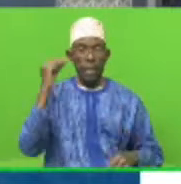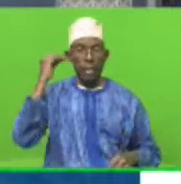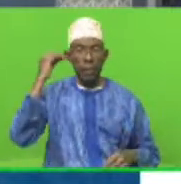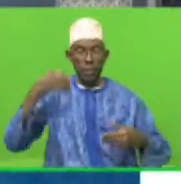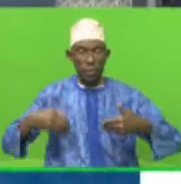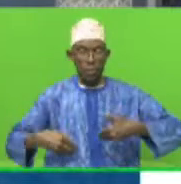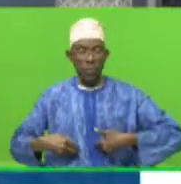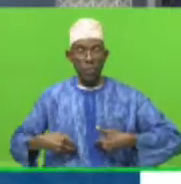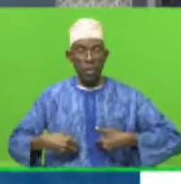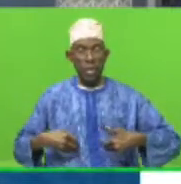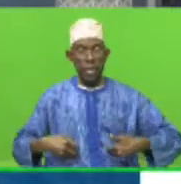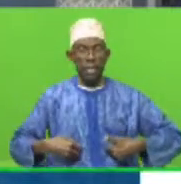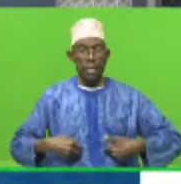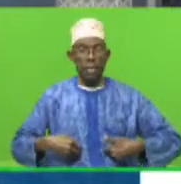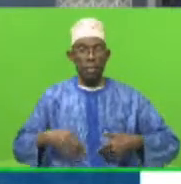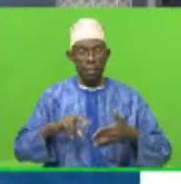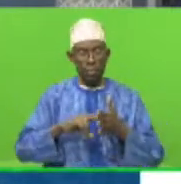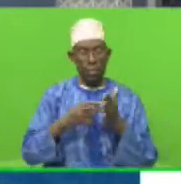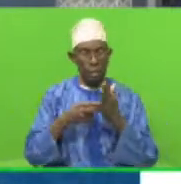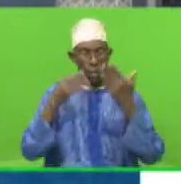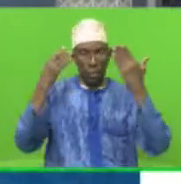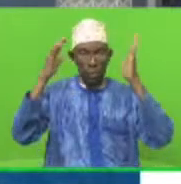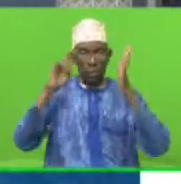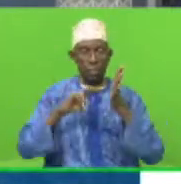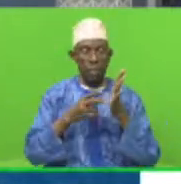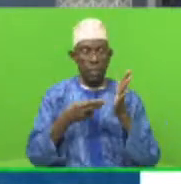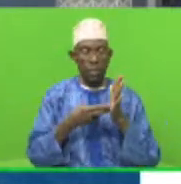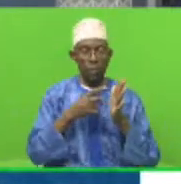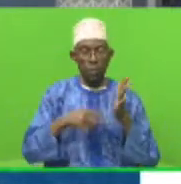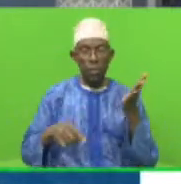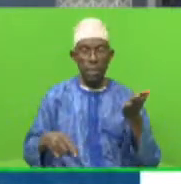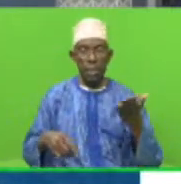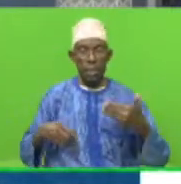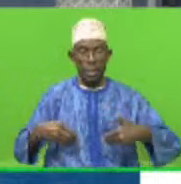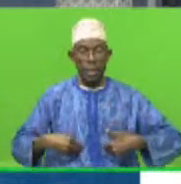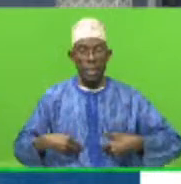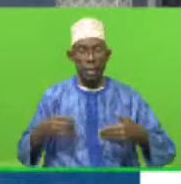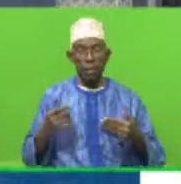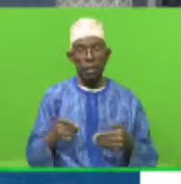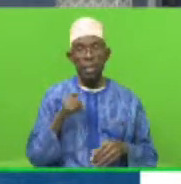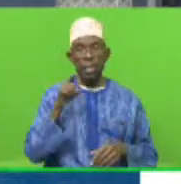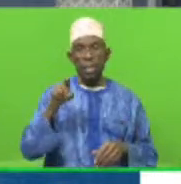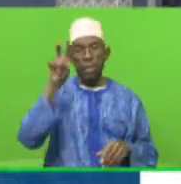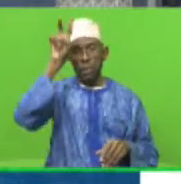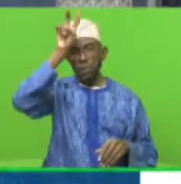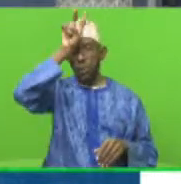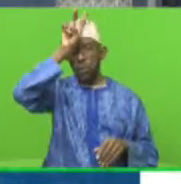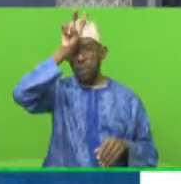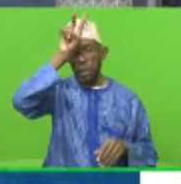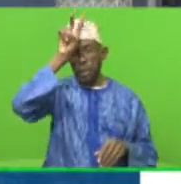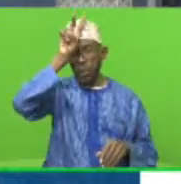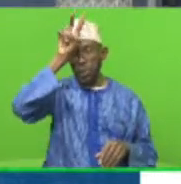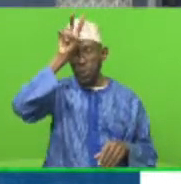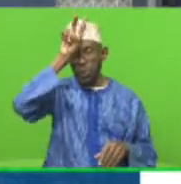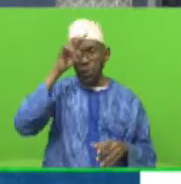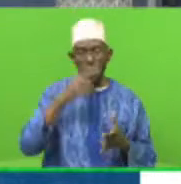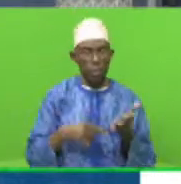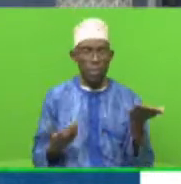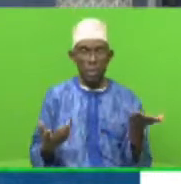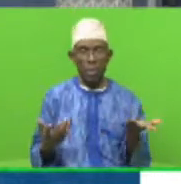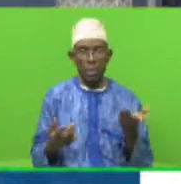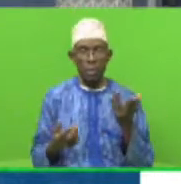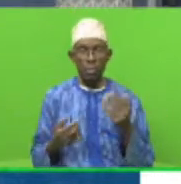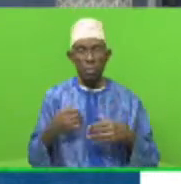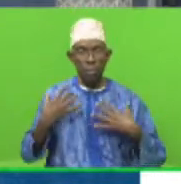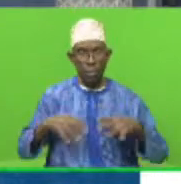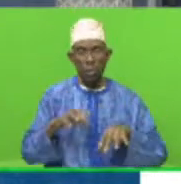youth, I didn't know what it meant. I used to hear youth saying, he's a goat. He's a goat. And I was wondering, what is this goat? Why are